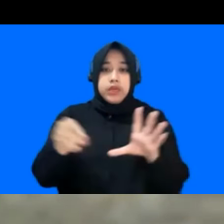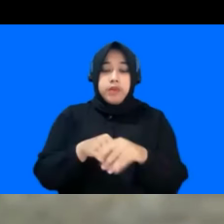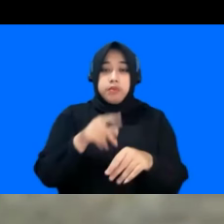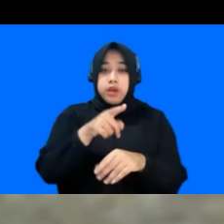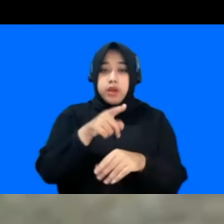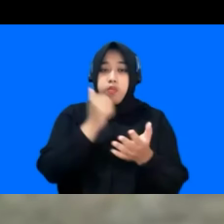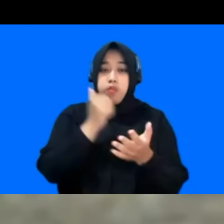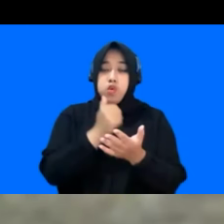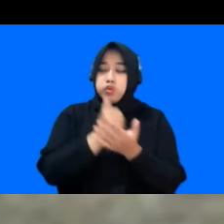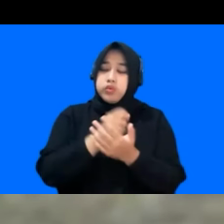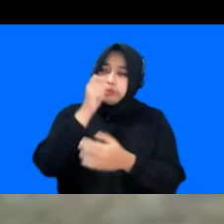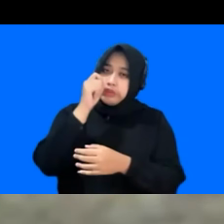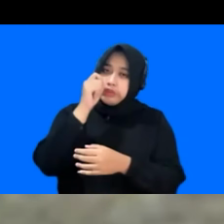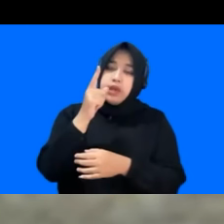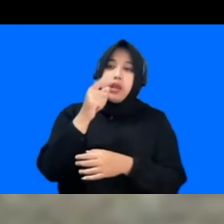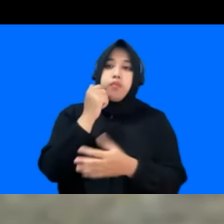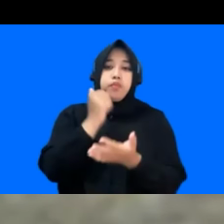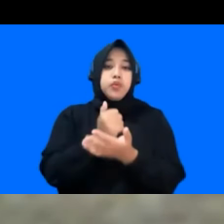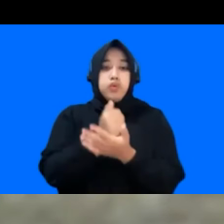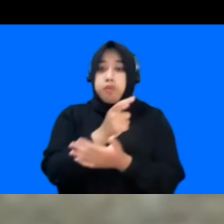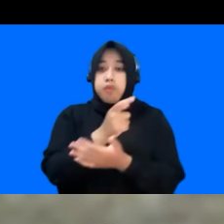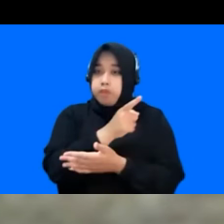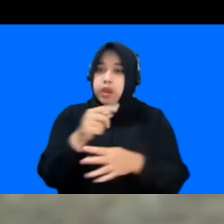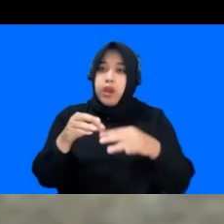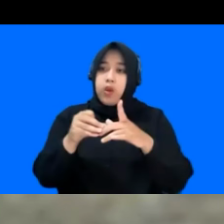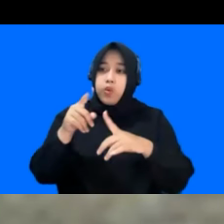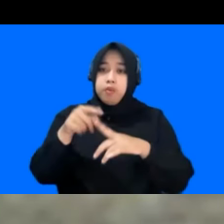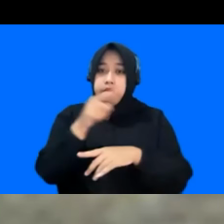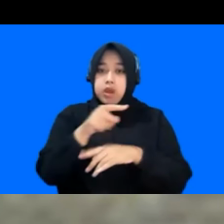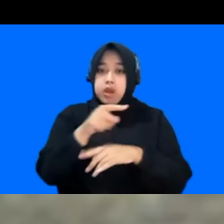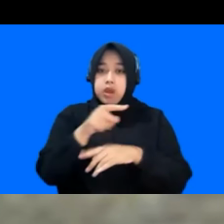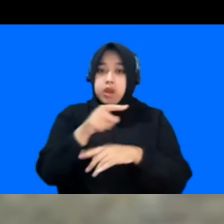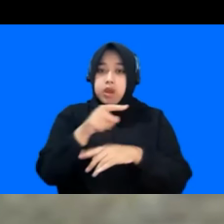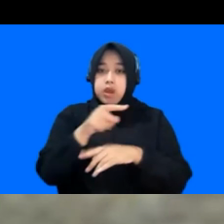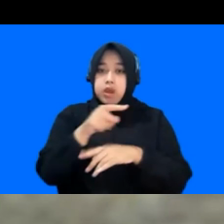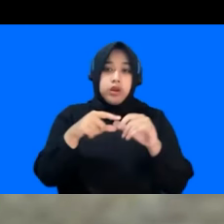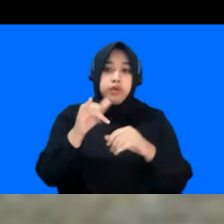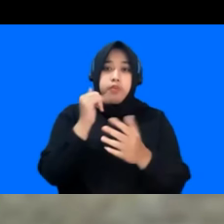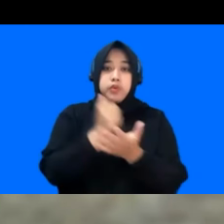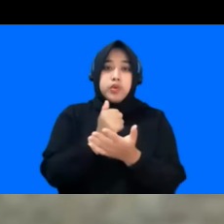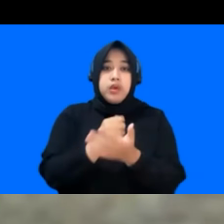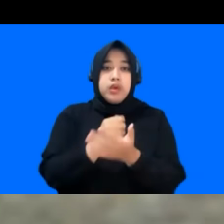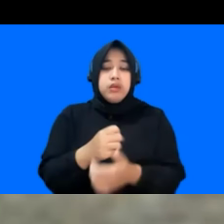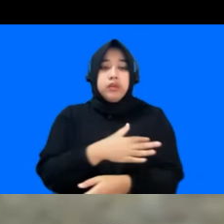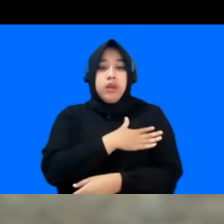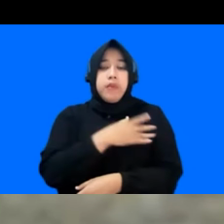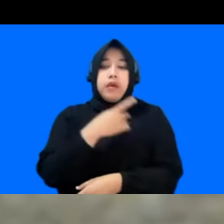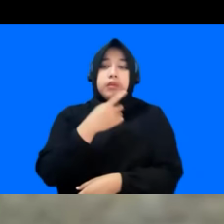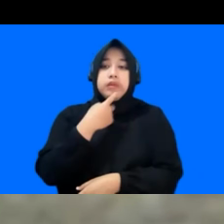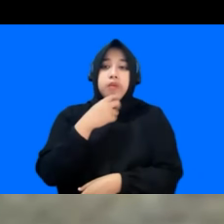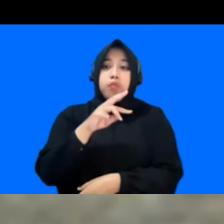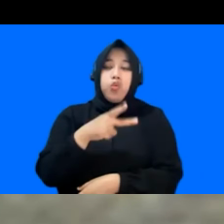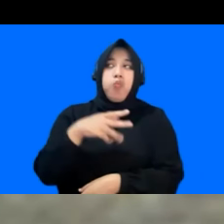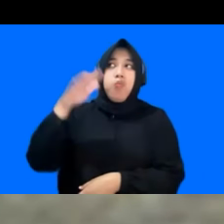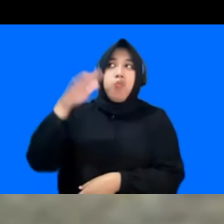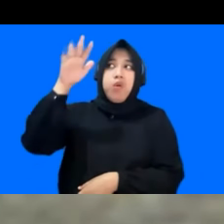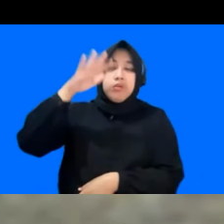people, demographics regarding the impacts of climate change. Second, digital tools can be